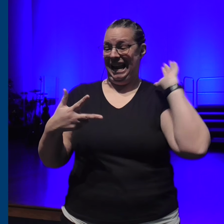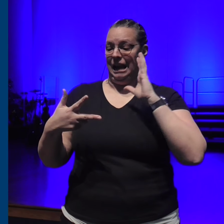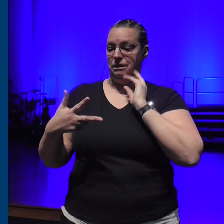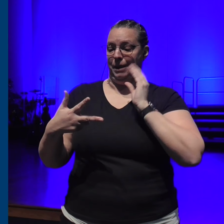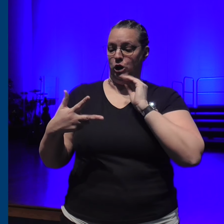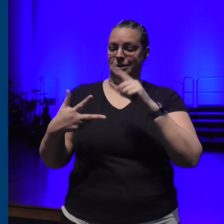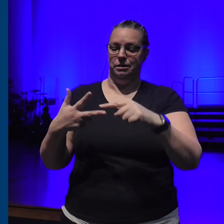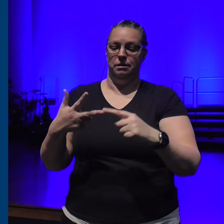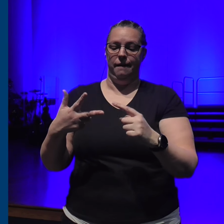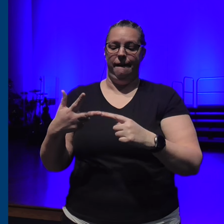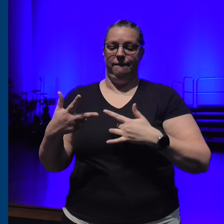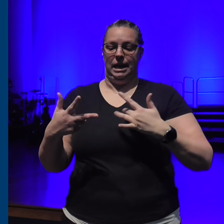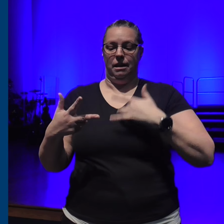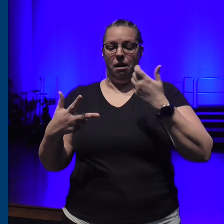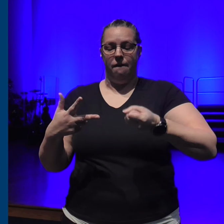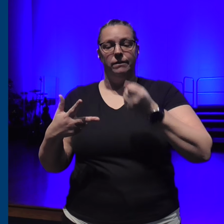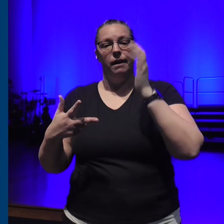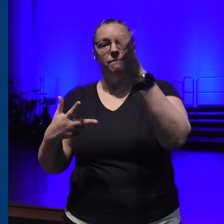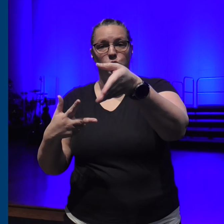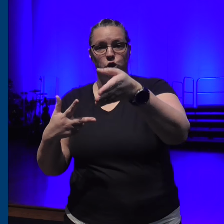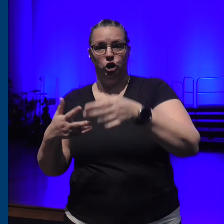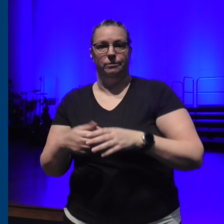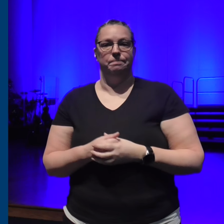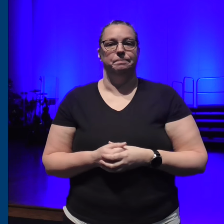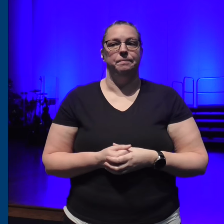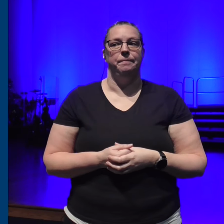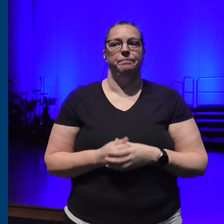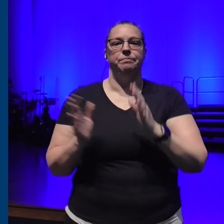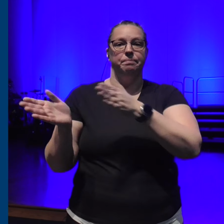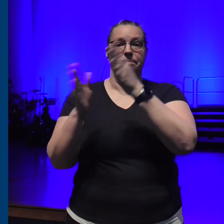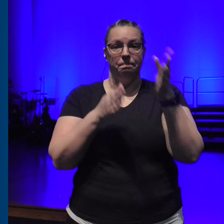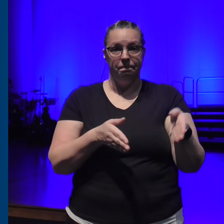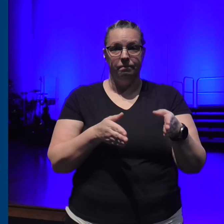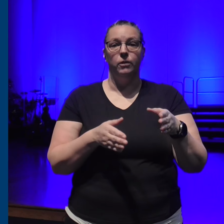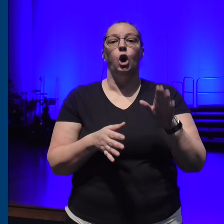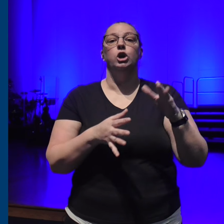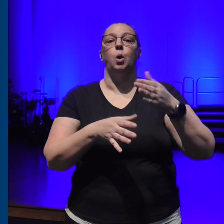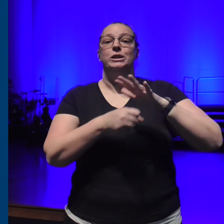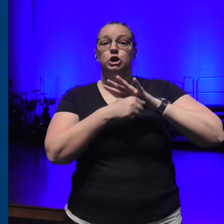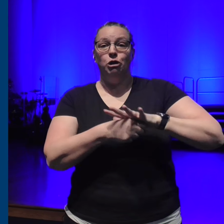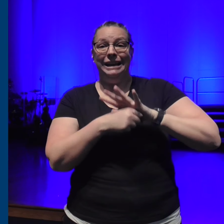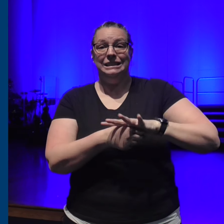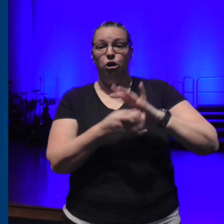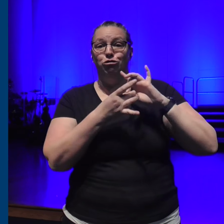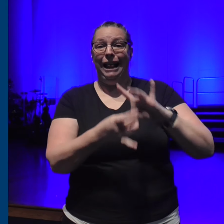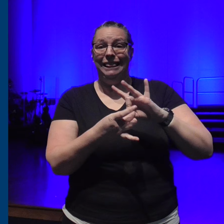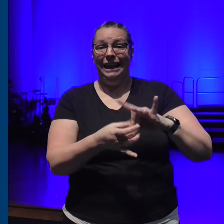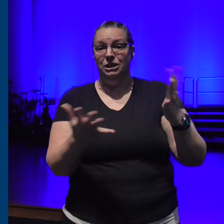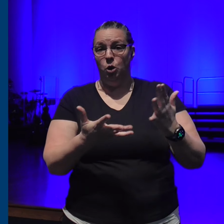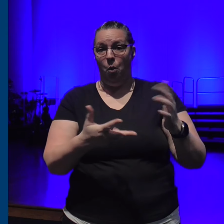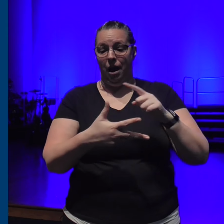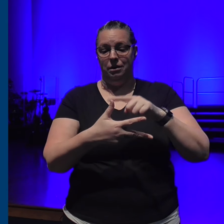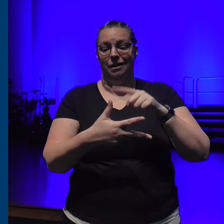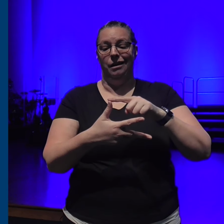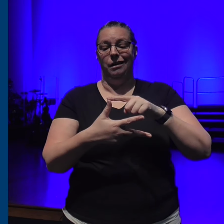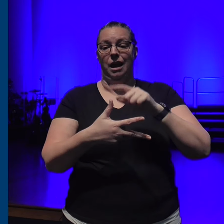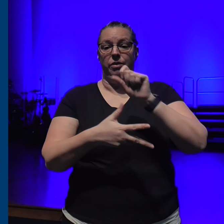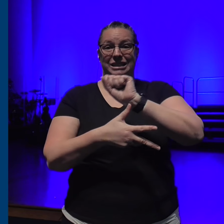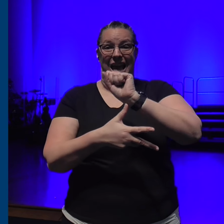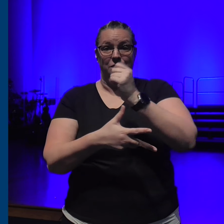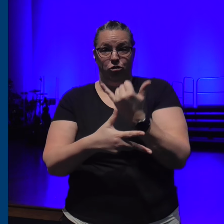3, feeling confident about the future. Is your stress more related to the task that you are currently engaged